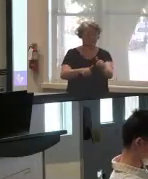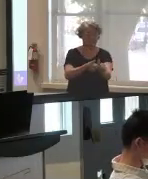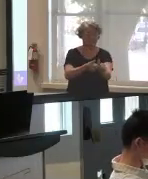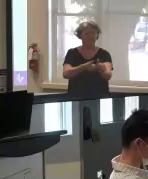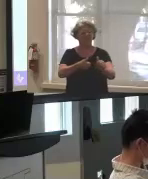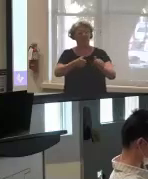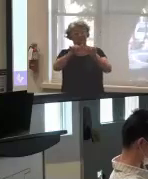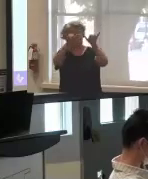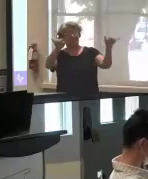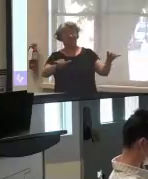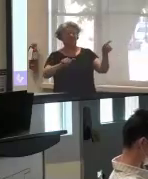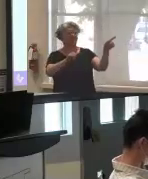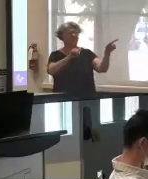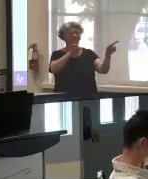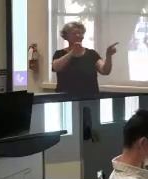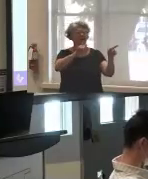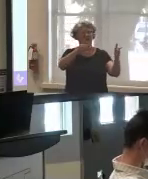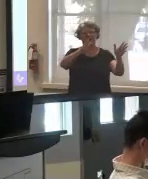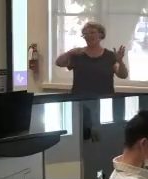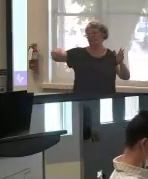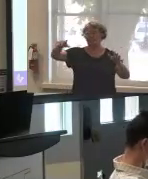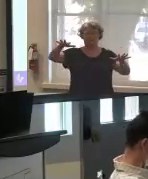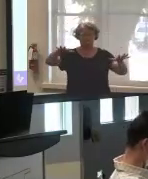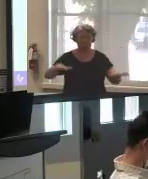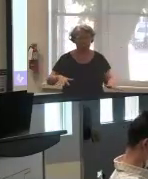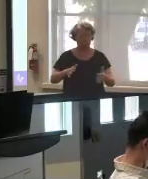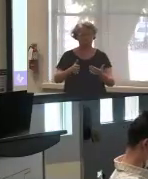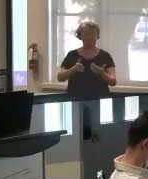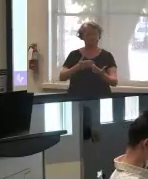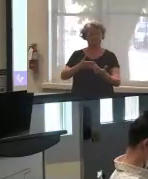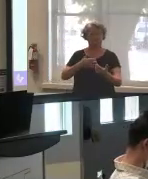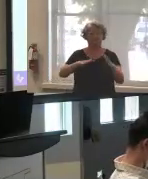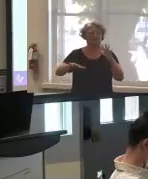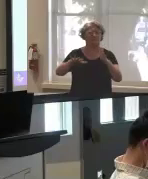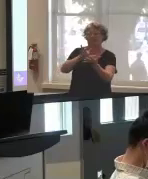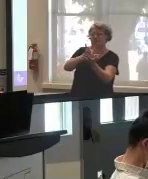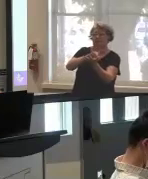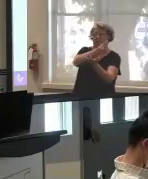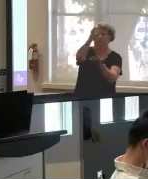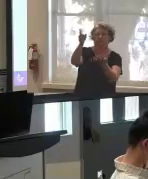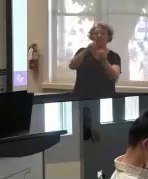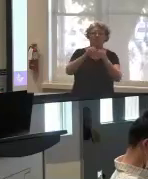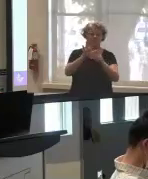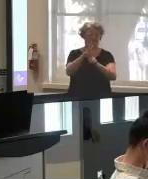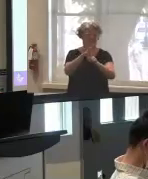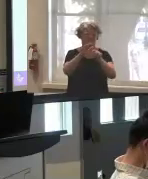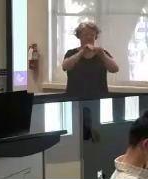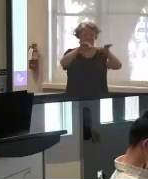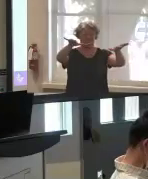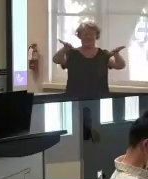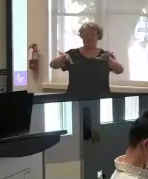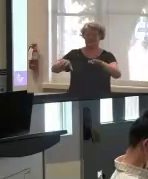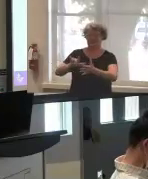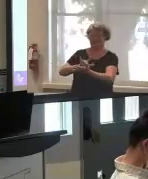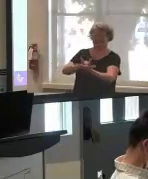that doesn't allow for people to regularize easily. So the way to abuse them becomes more rampant. And then, of course, our public education program.